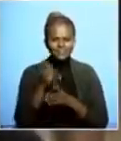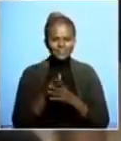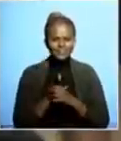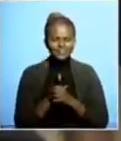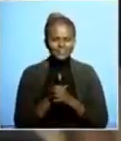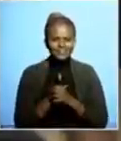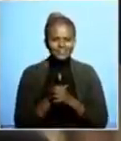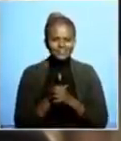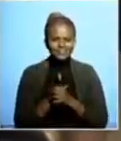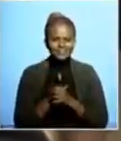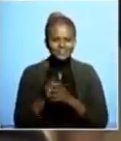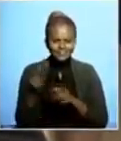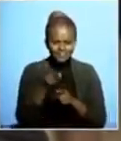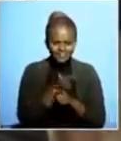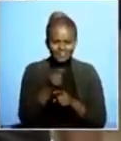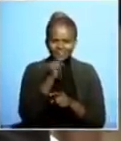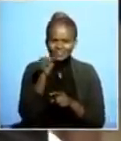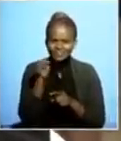From the old order,